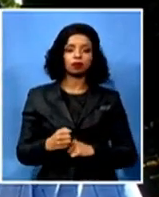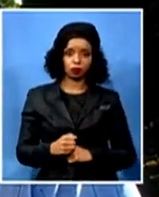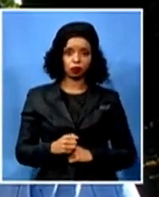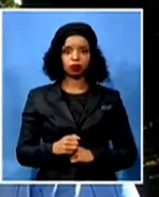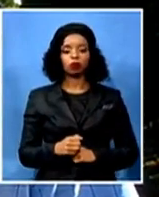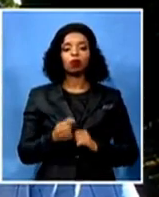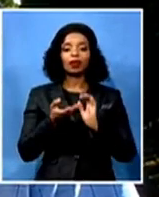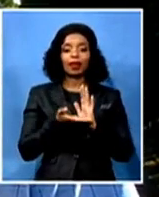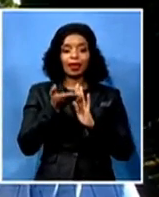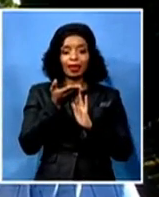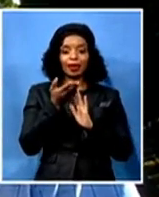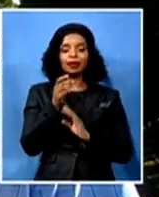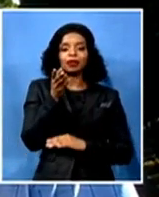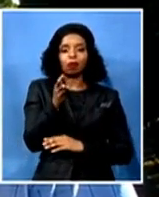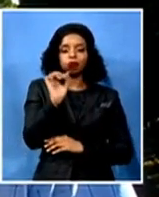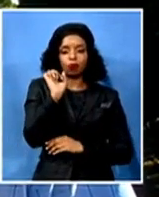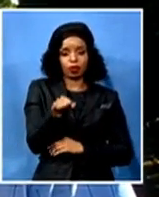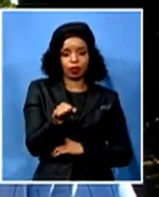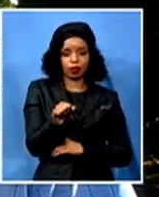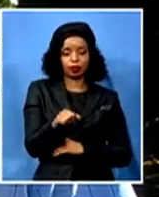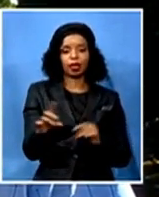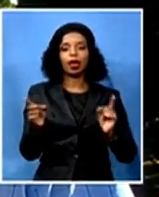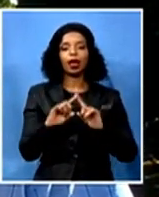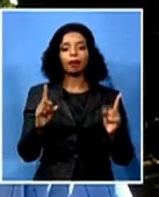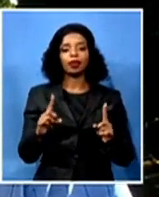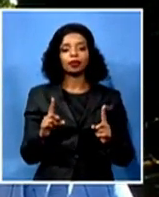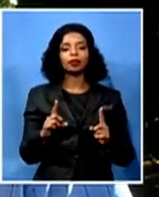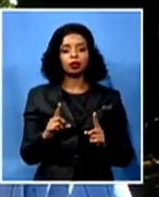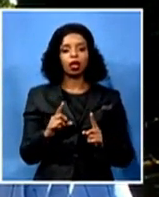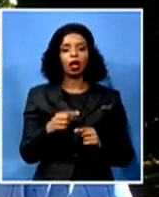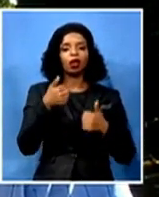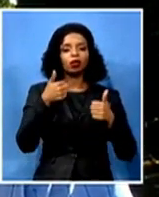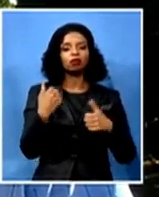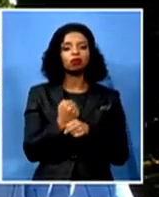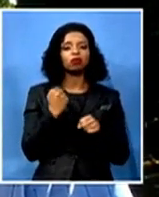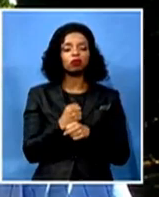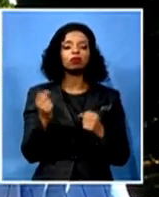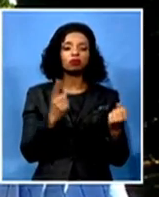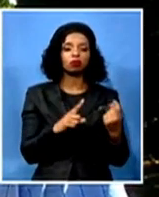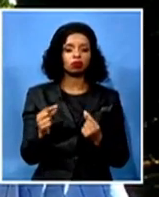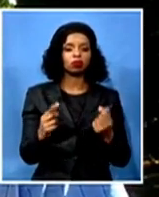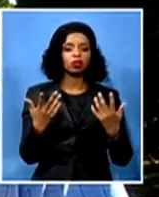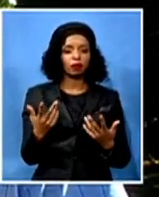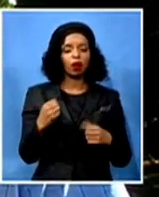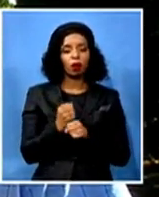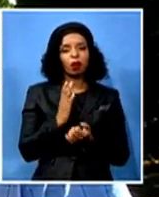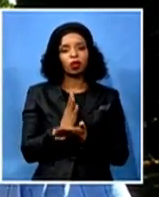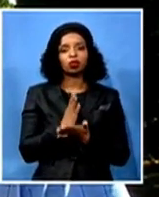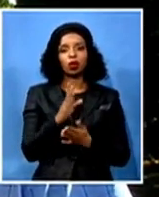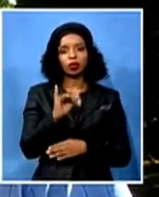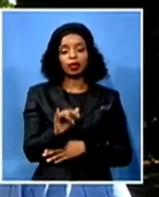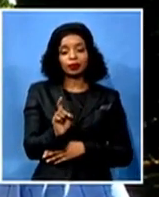good homework been done to make sure that that will be applied to the